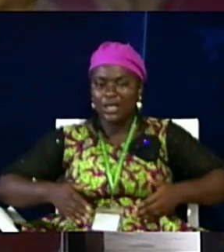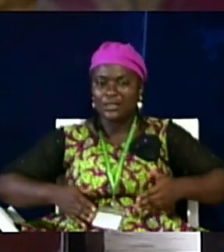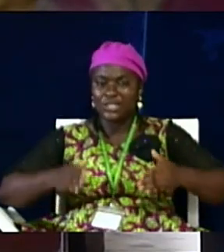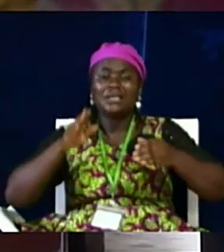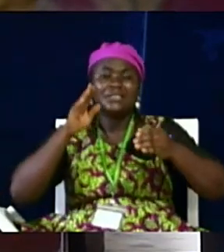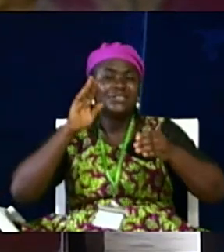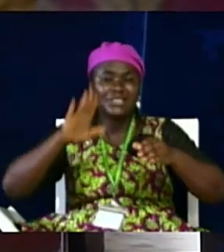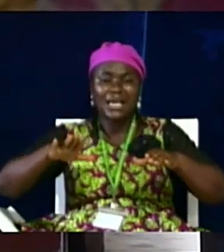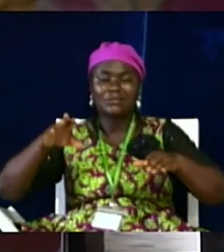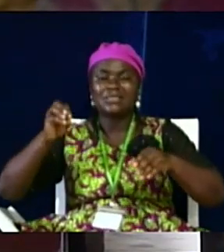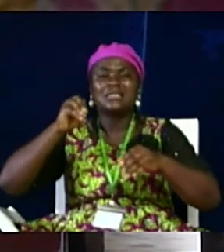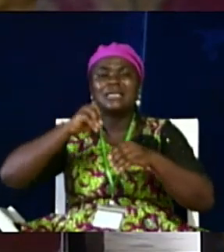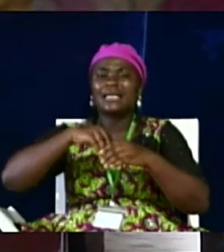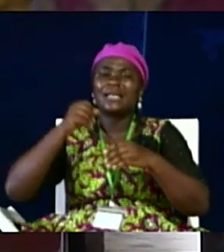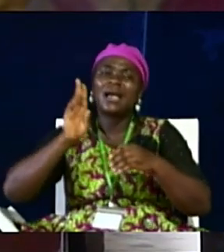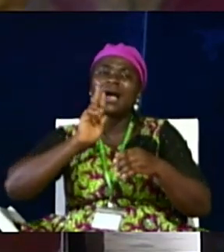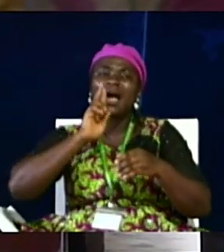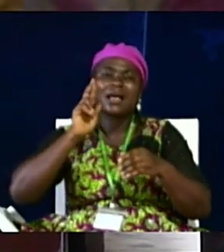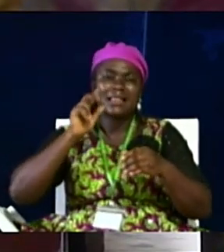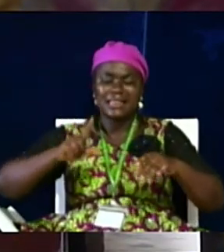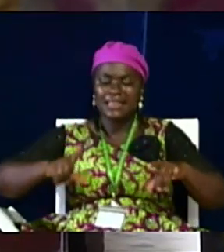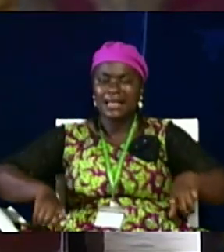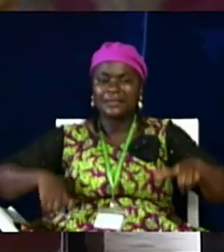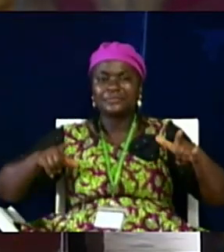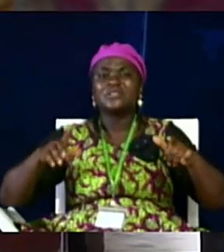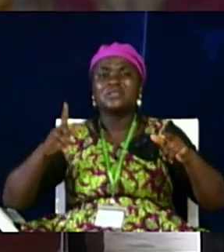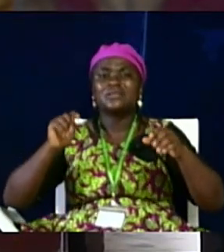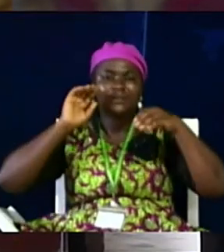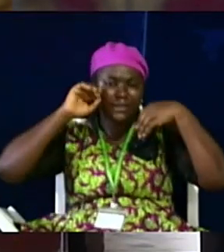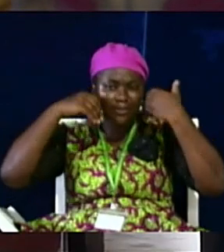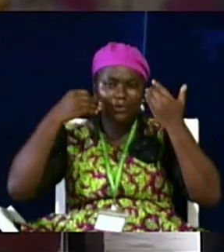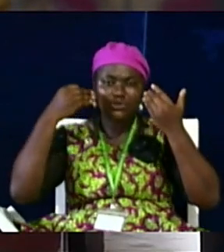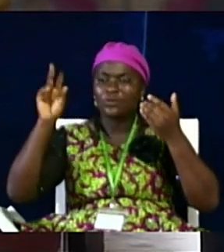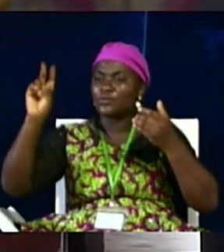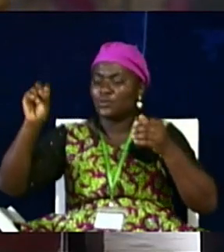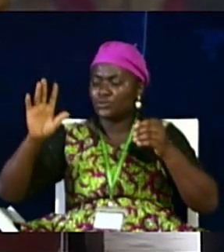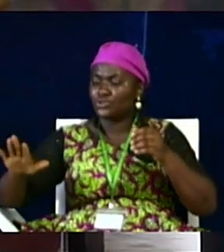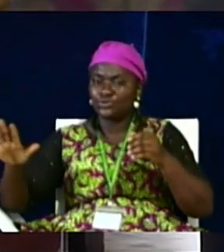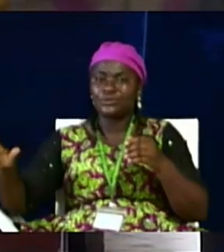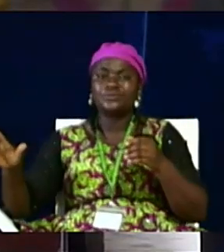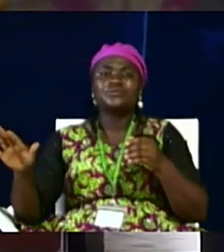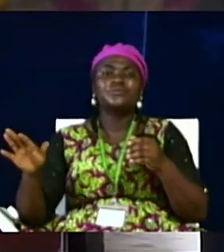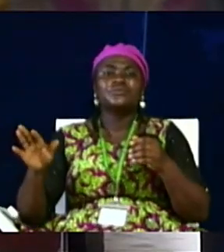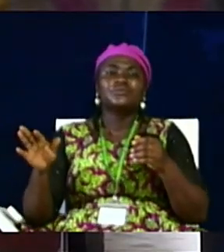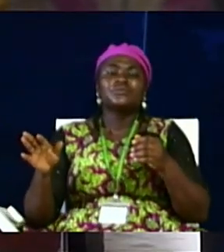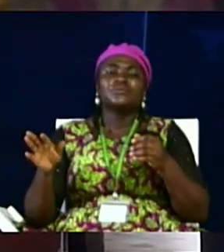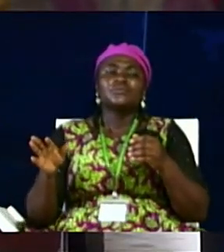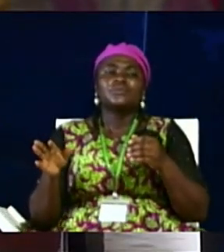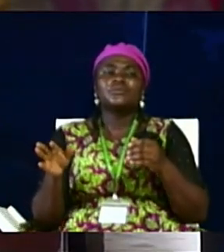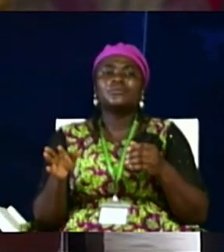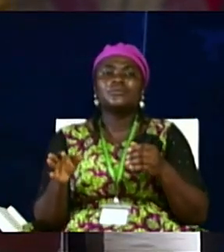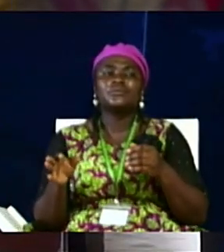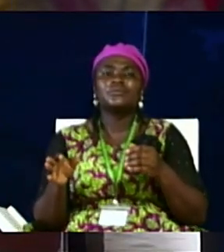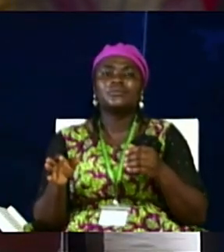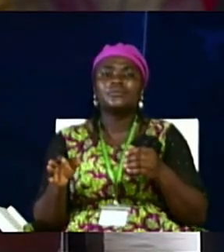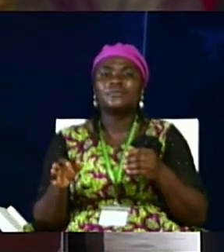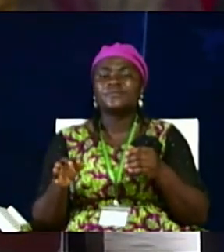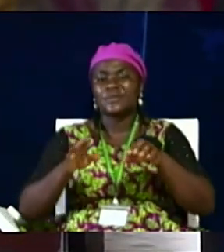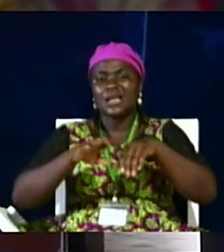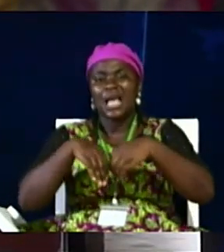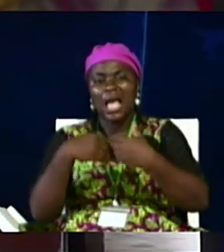the reproach of barrenness. We know without any doubt, in the part of the world that we live,